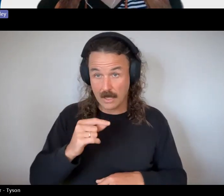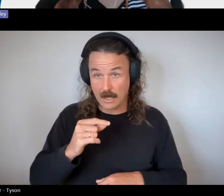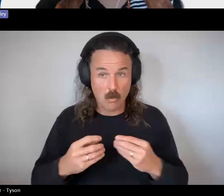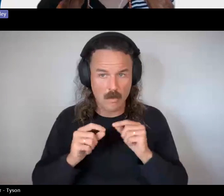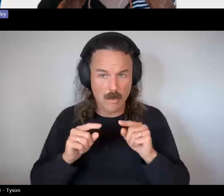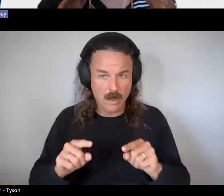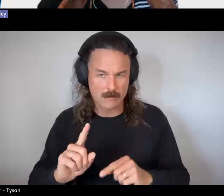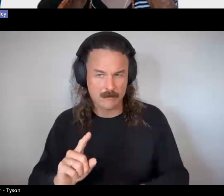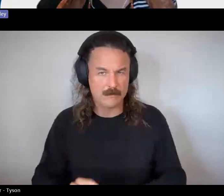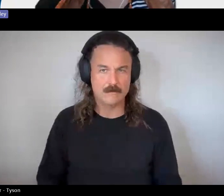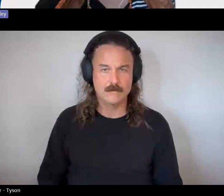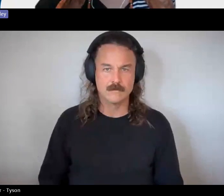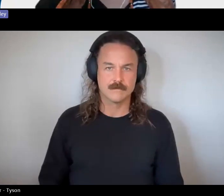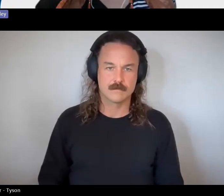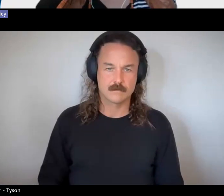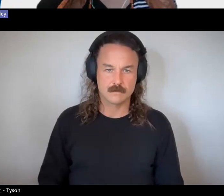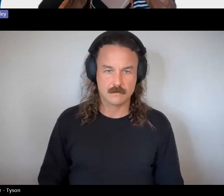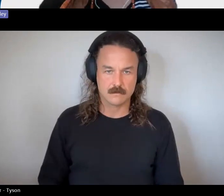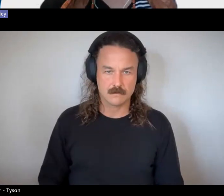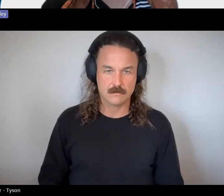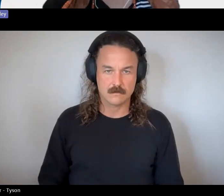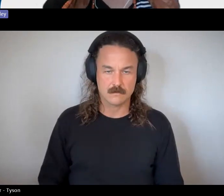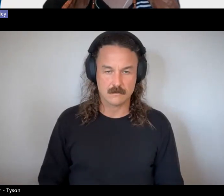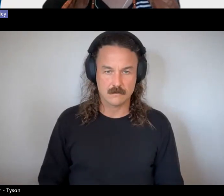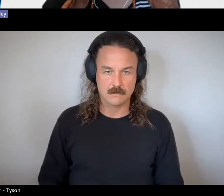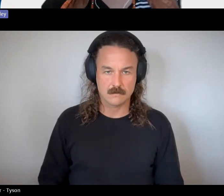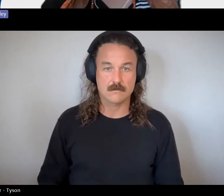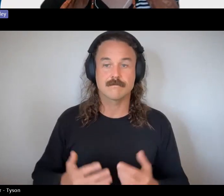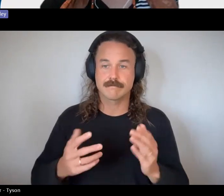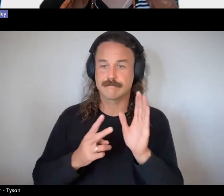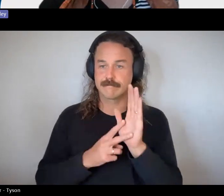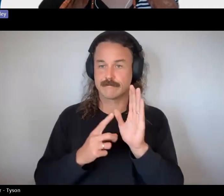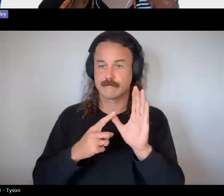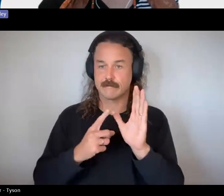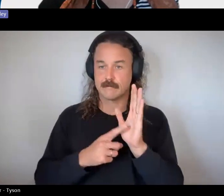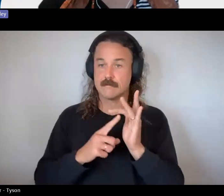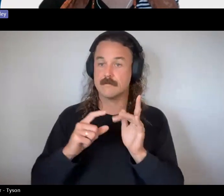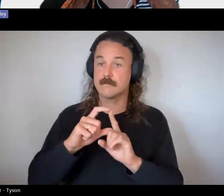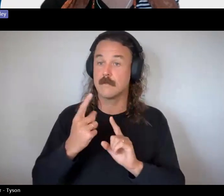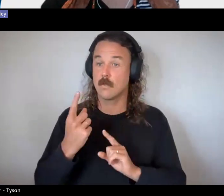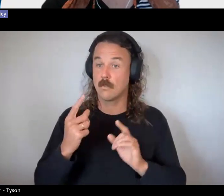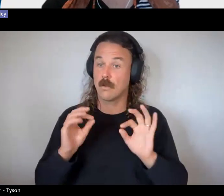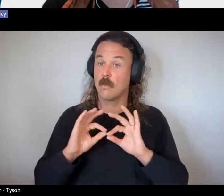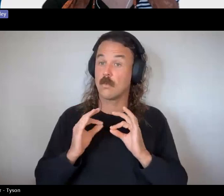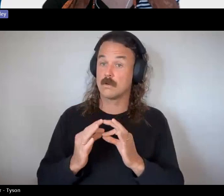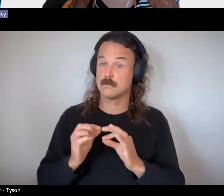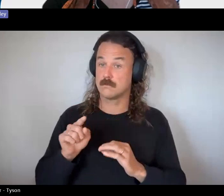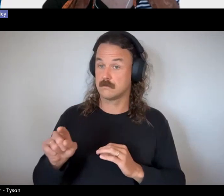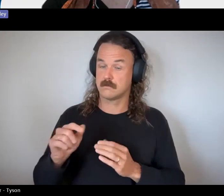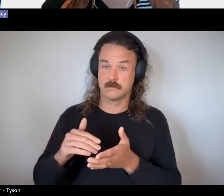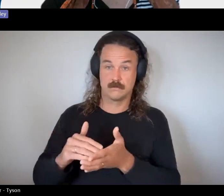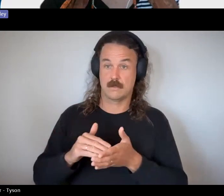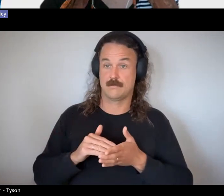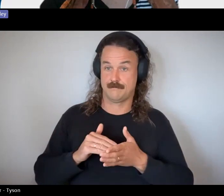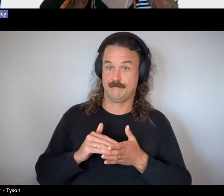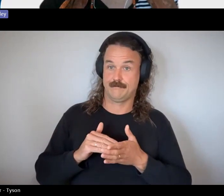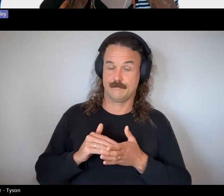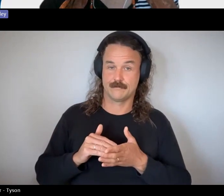Yeah. So we did lean into Valid was an organisation that we used to support us